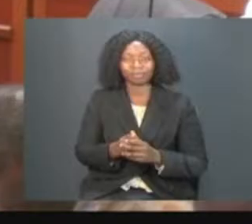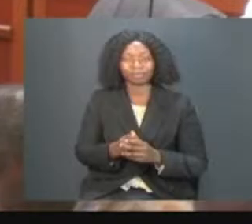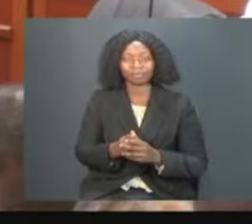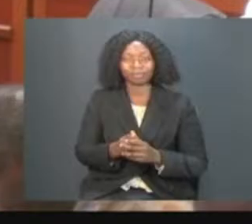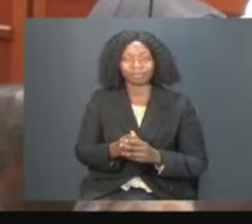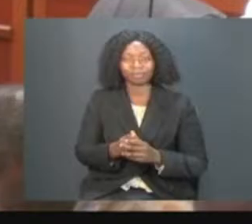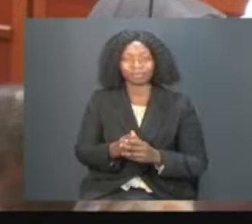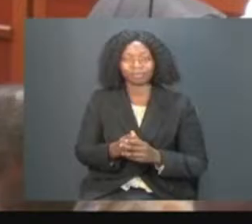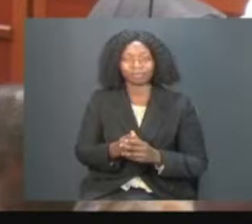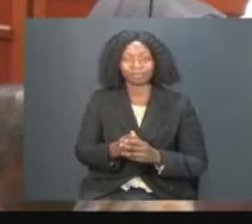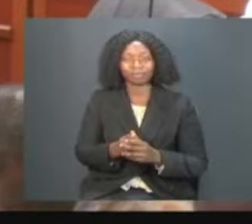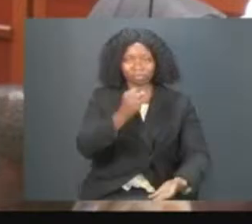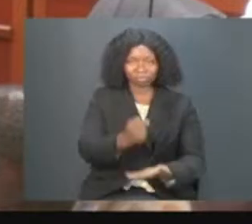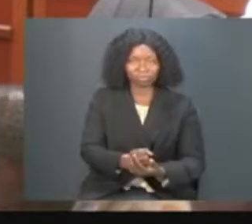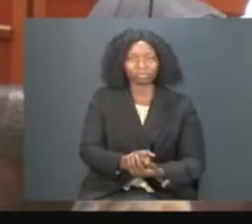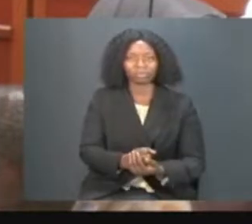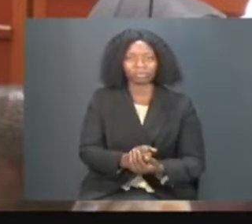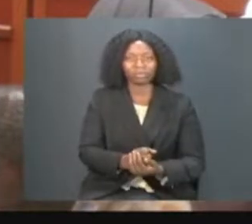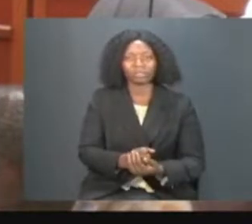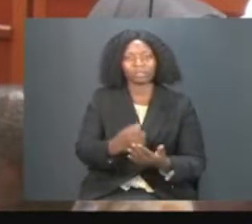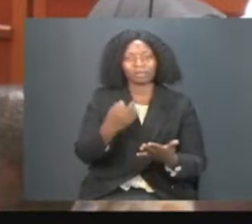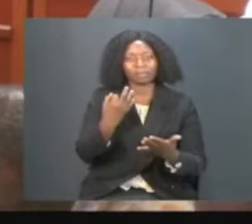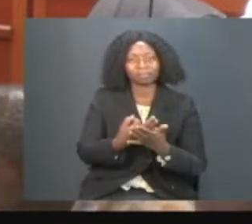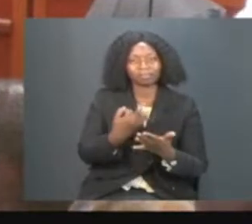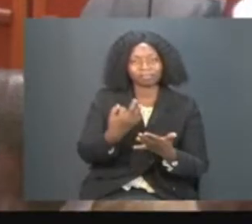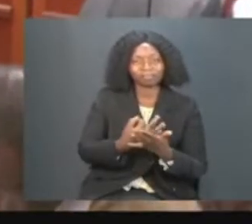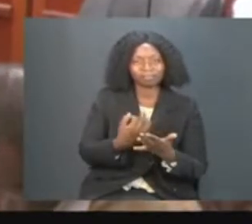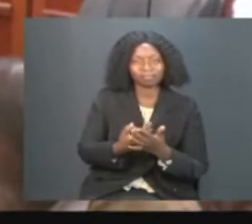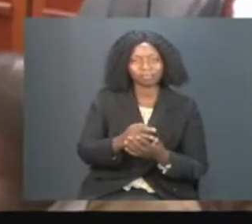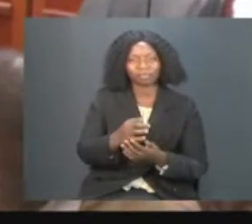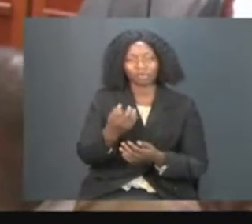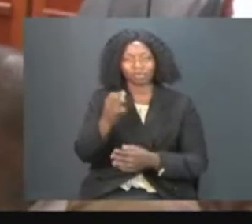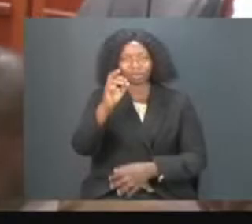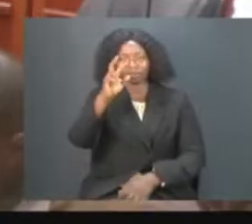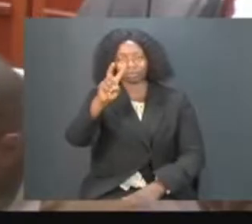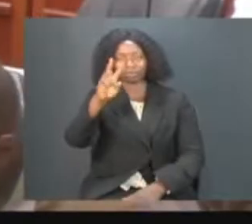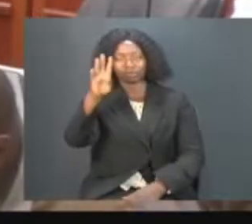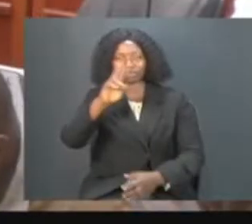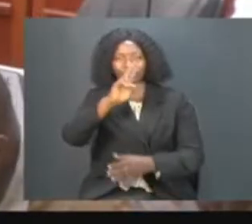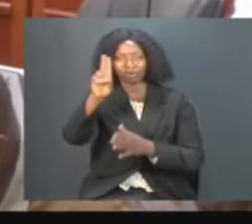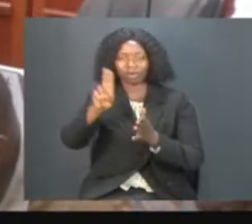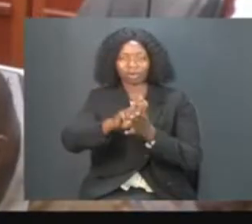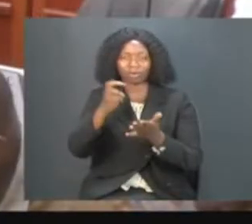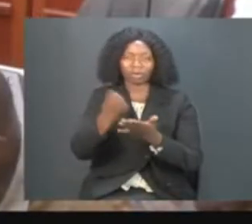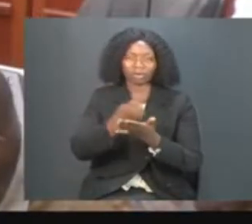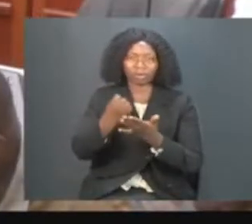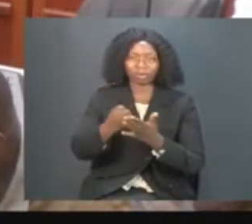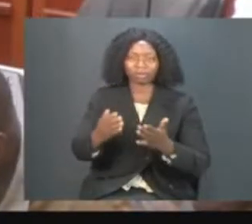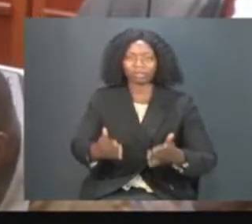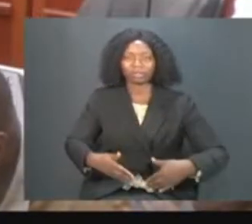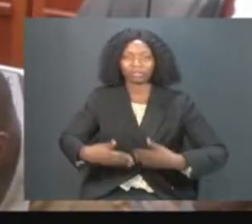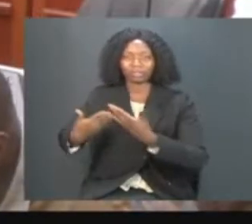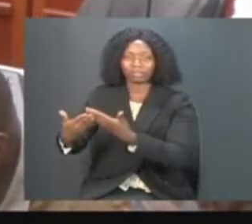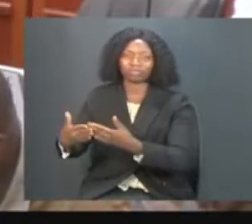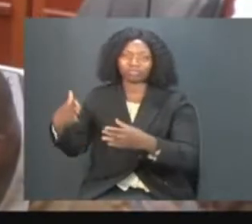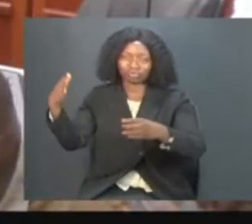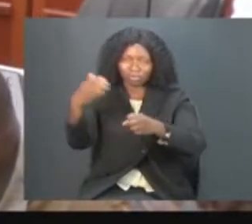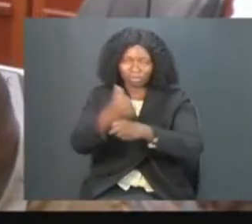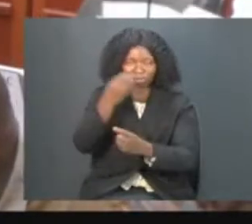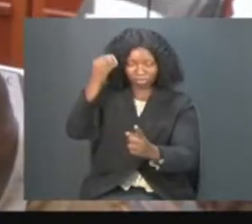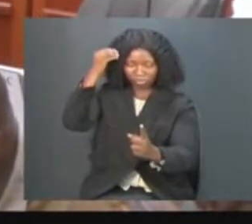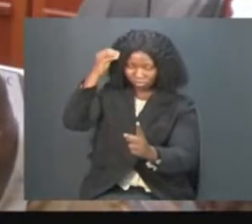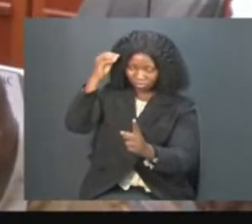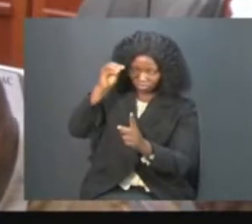and that will make sure that the funding of 24-hour economy is provided to achieve the objectives for which